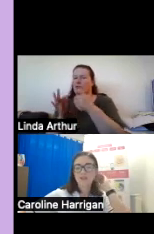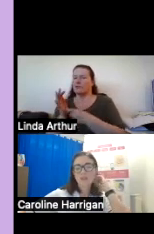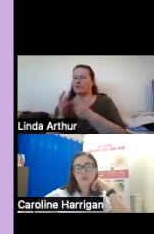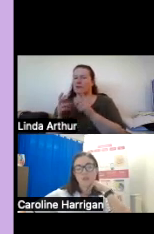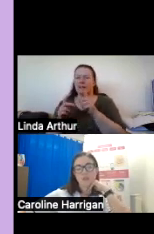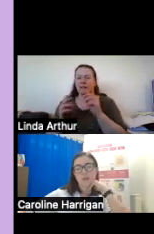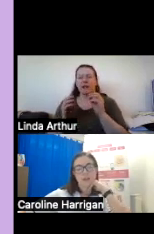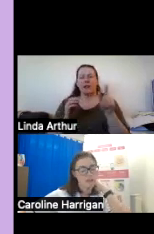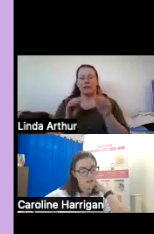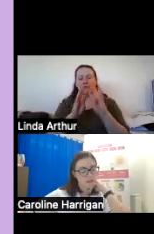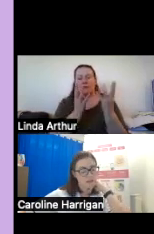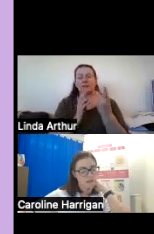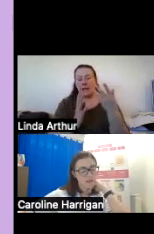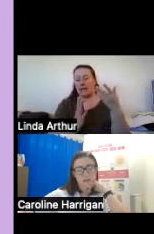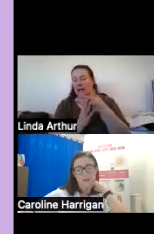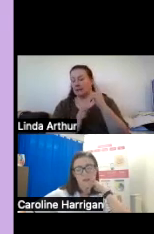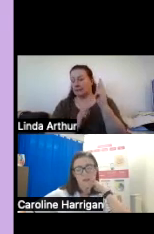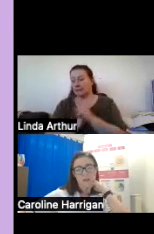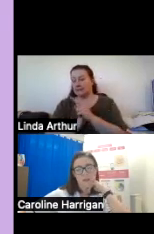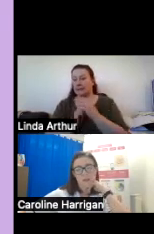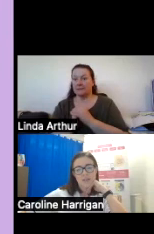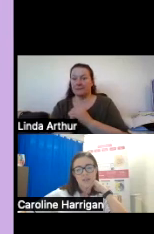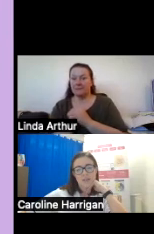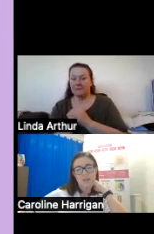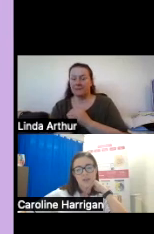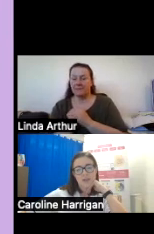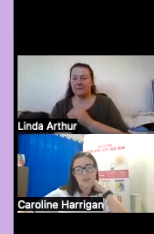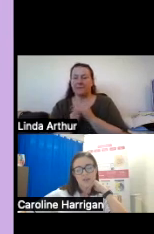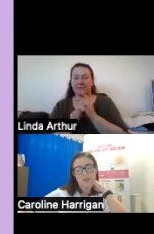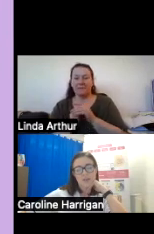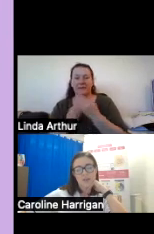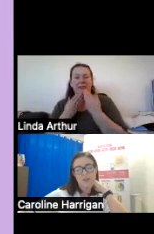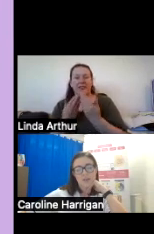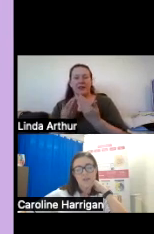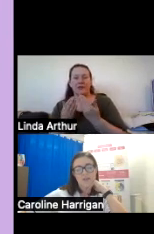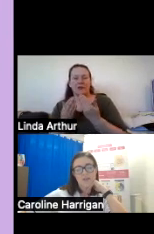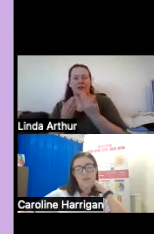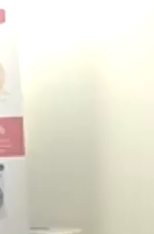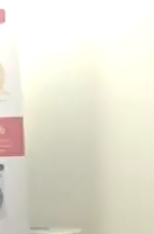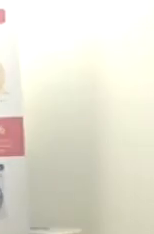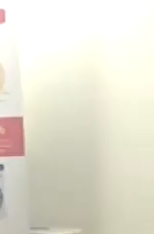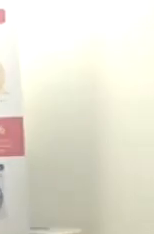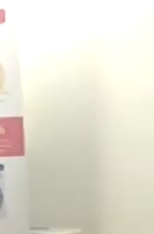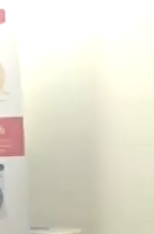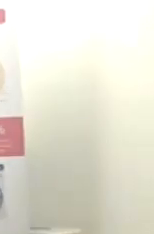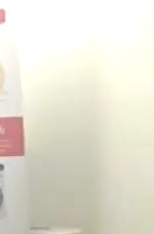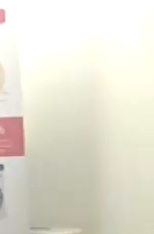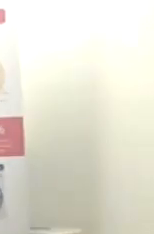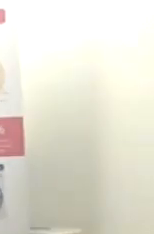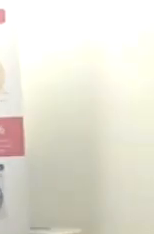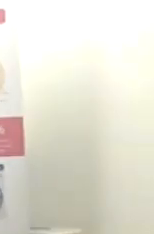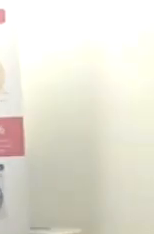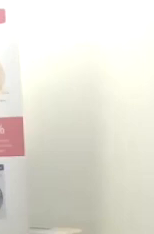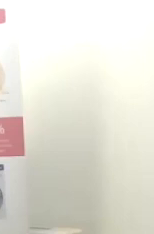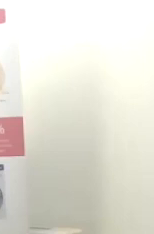access that too. So it's quite nice. So that is me. So thank you, Sol, and I am free. Drop in your wee messages in the